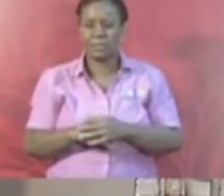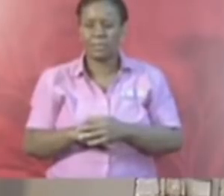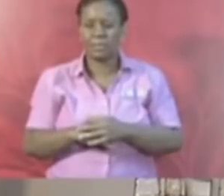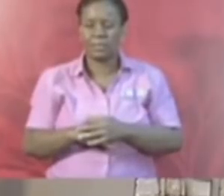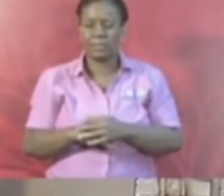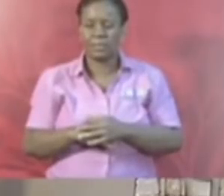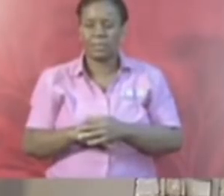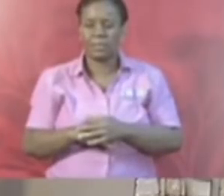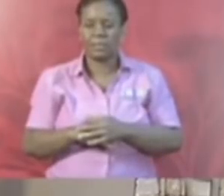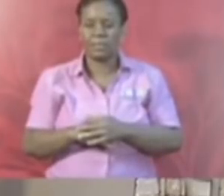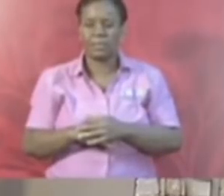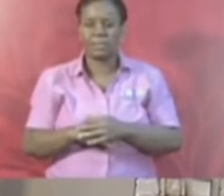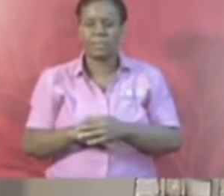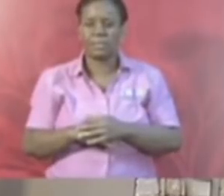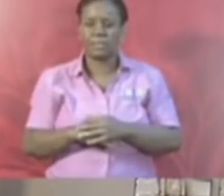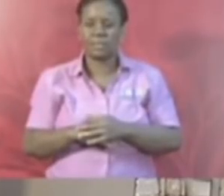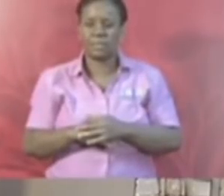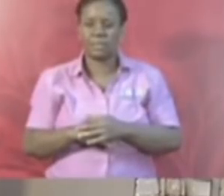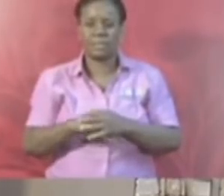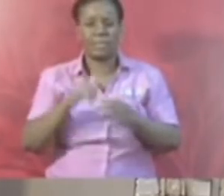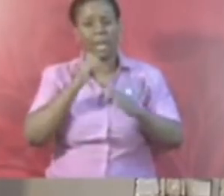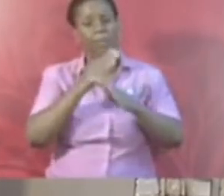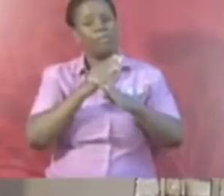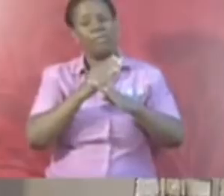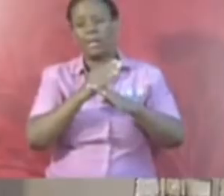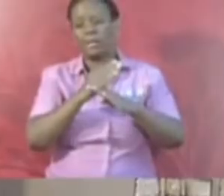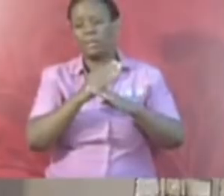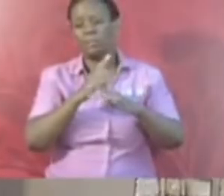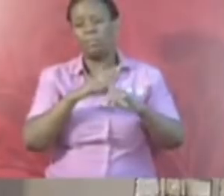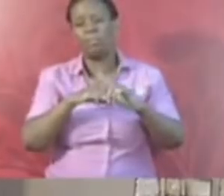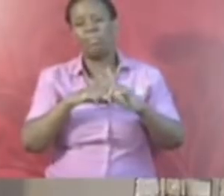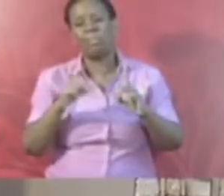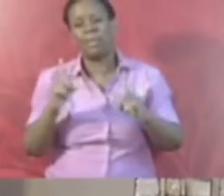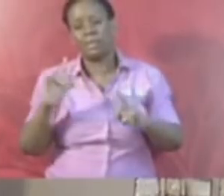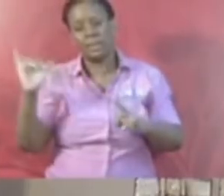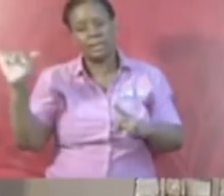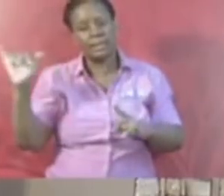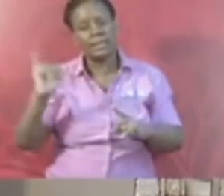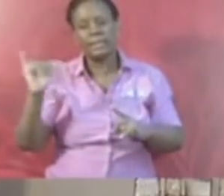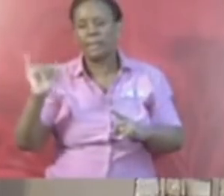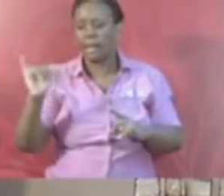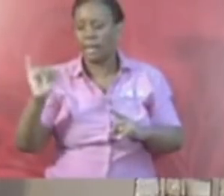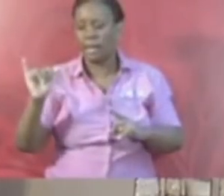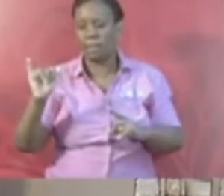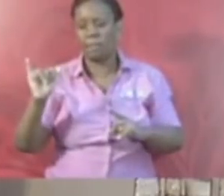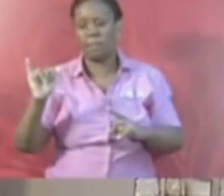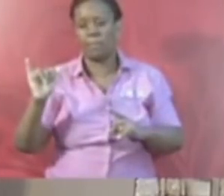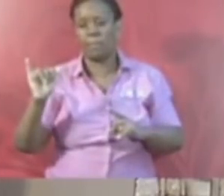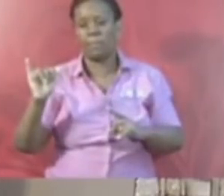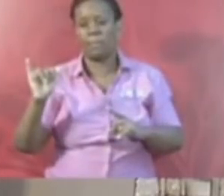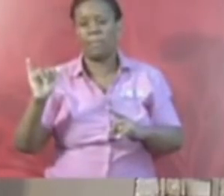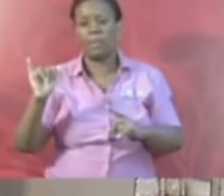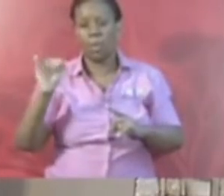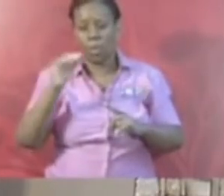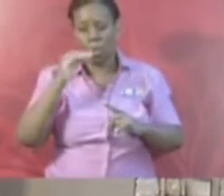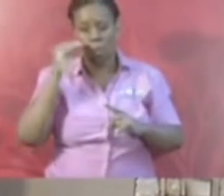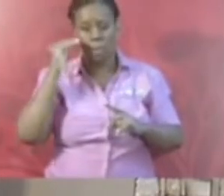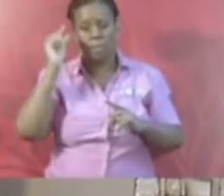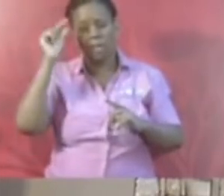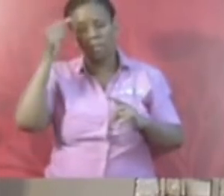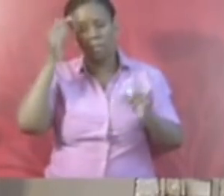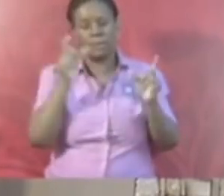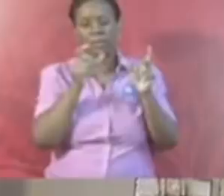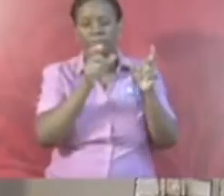going to prevent you from coming home, but you will be treated separately. You'll go into the state quarantine facility for the 7 days, as opposed to